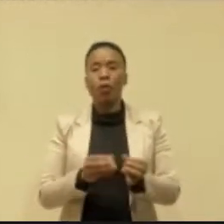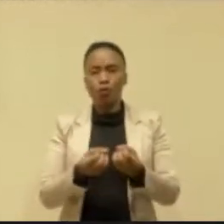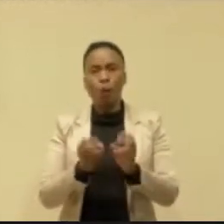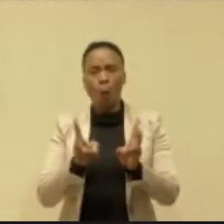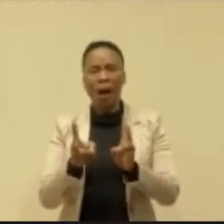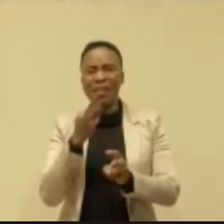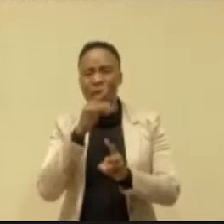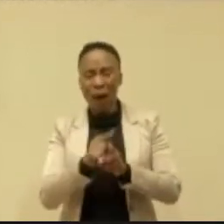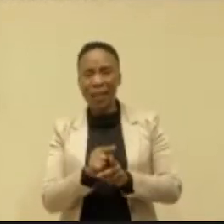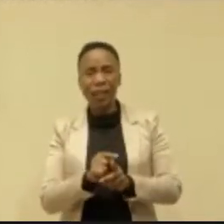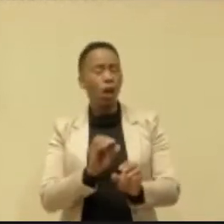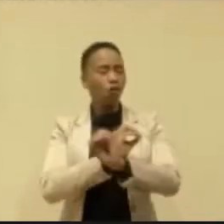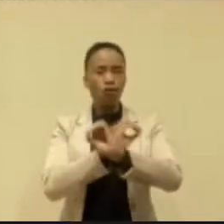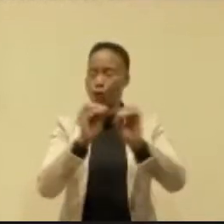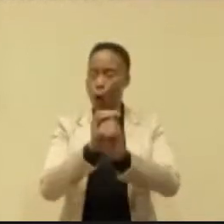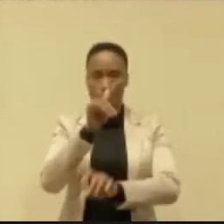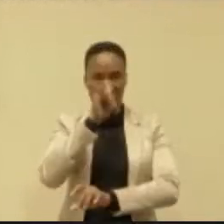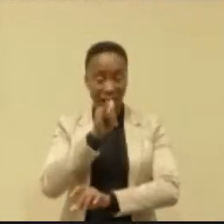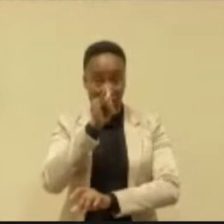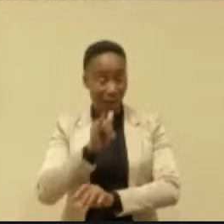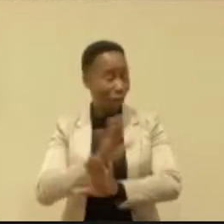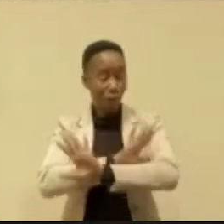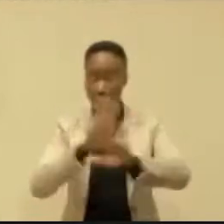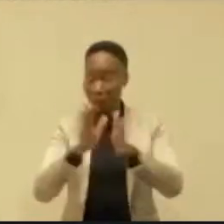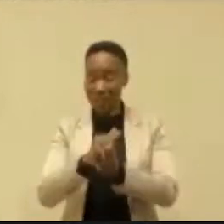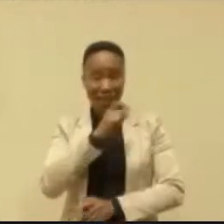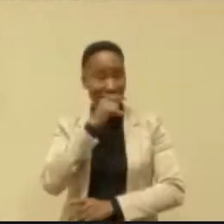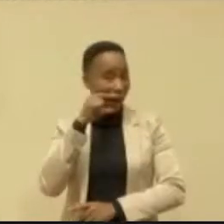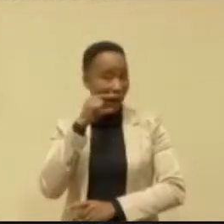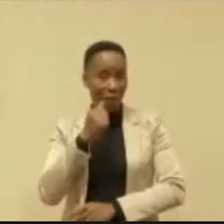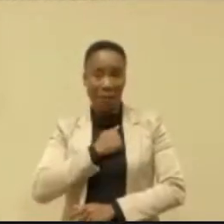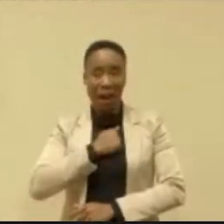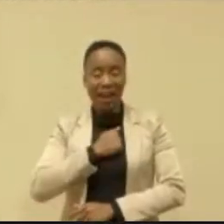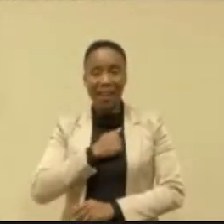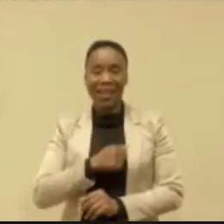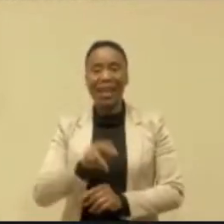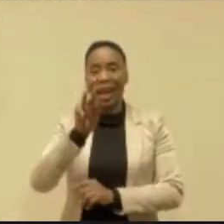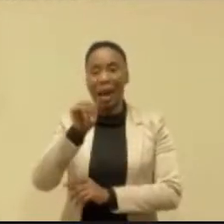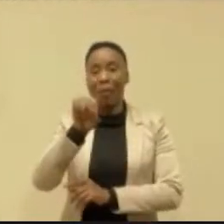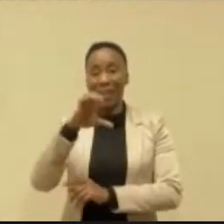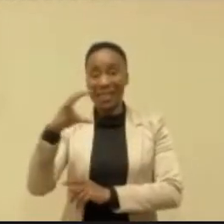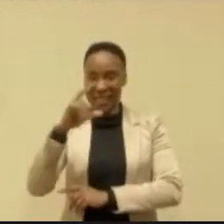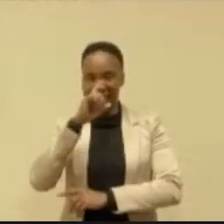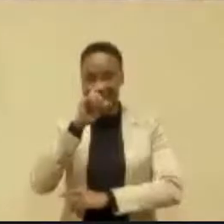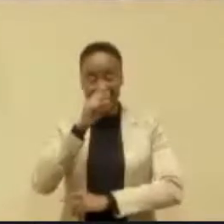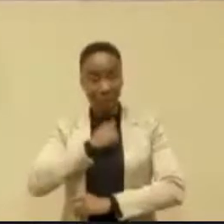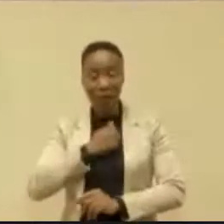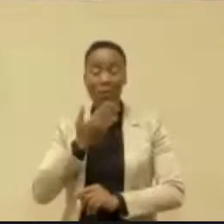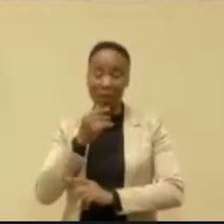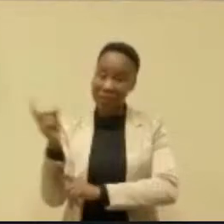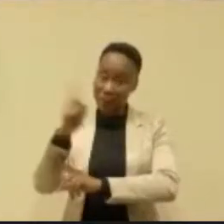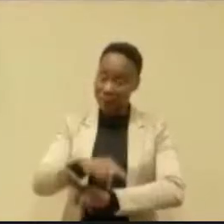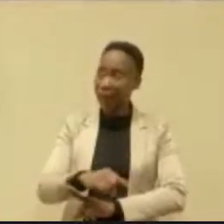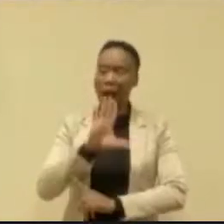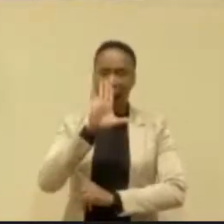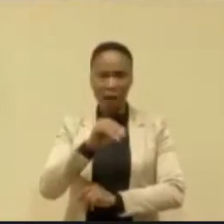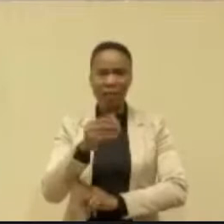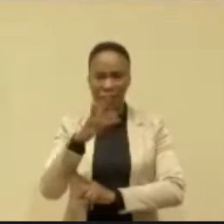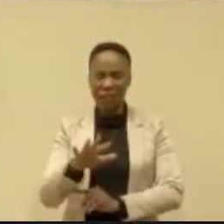no crime not in my name so let me see my sister can you just come to the fourth she also